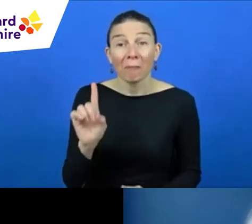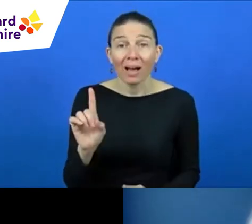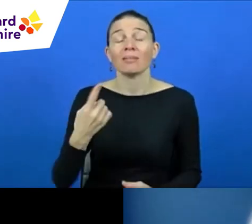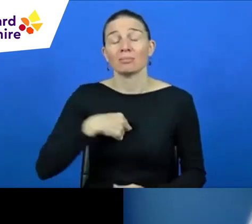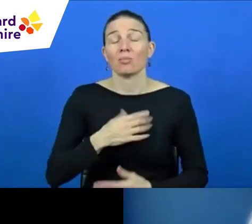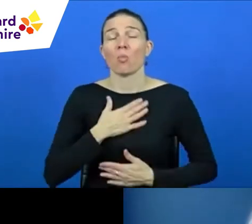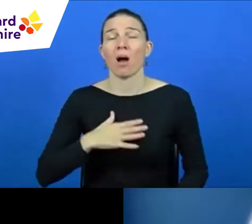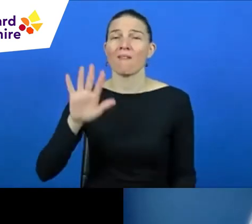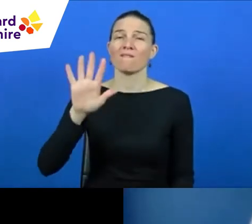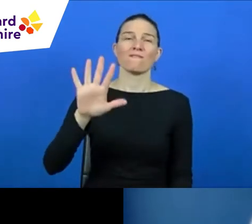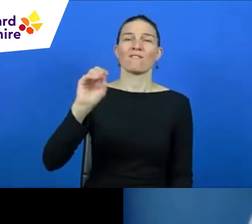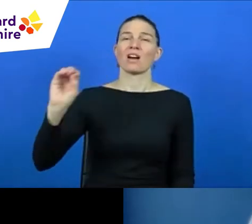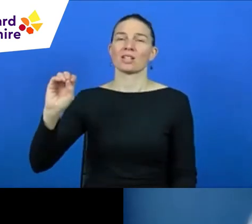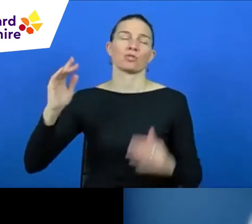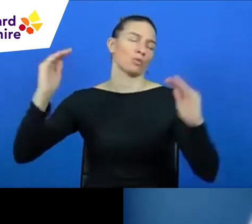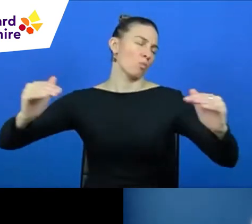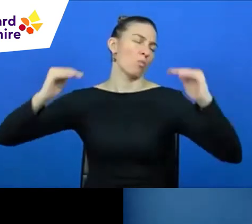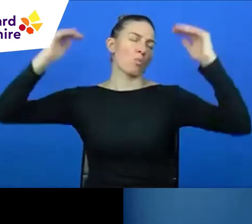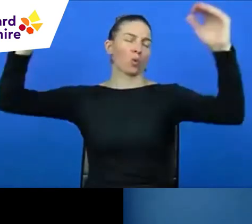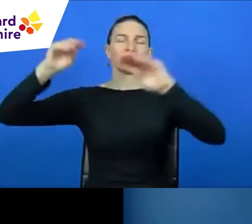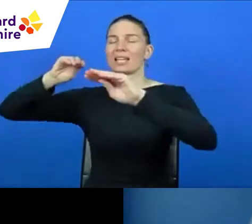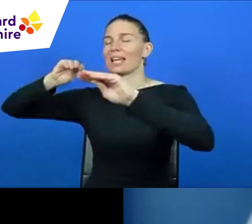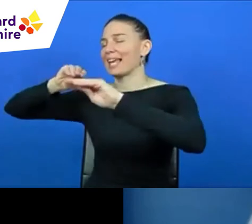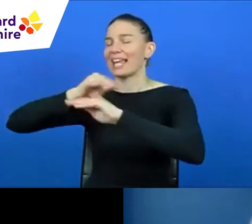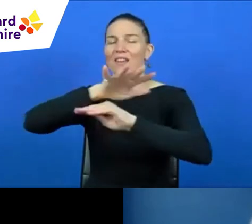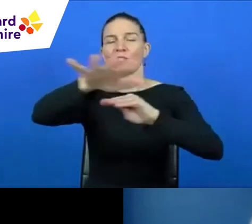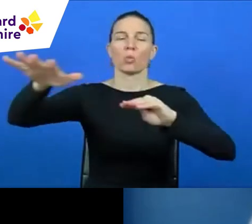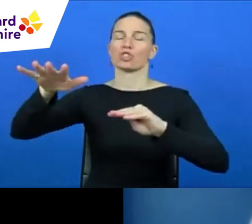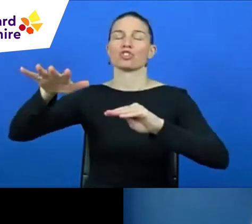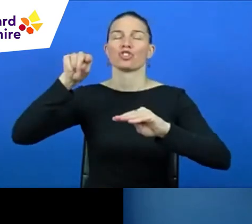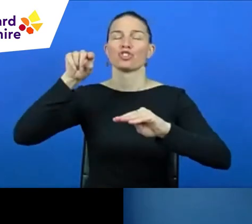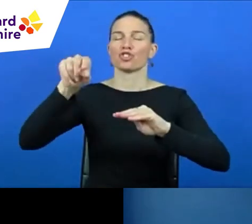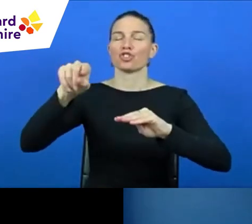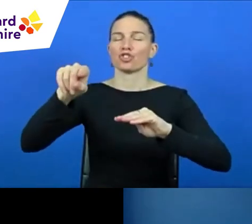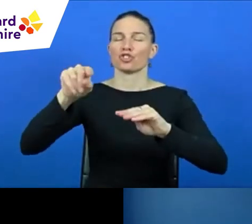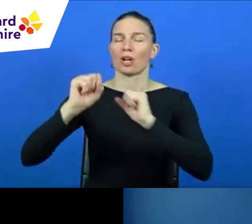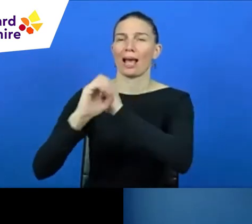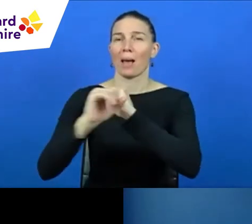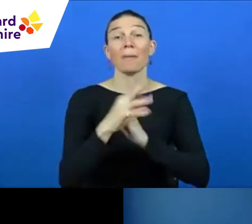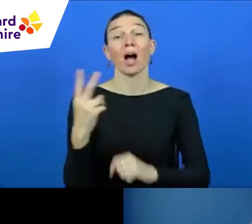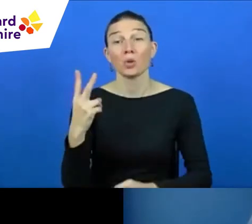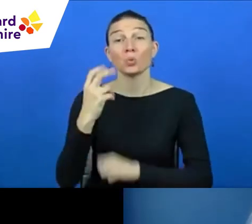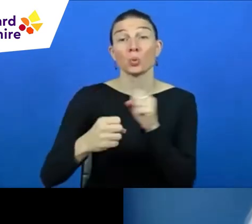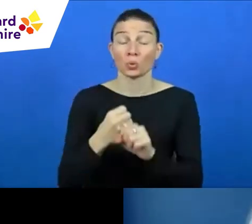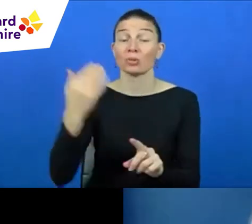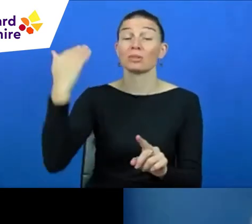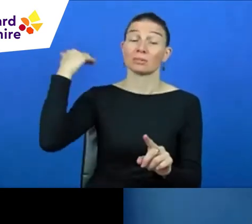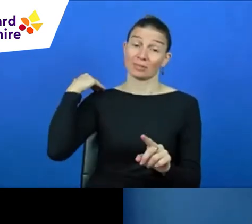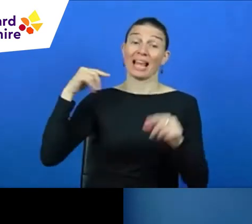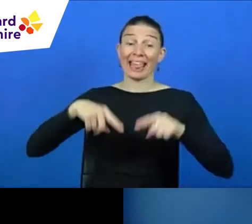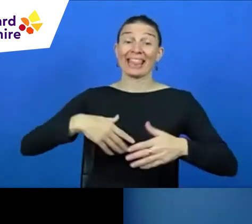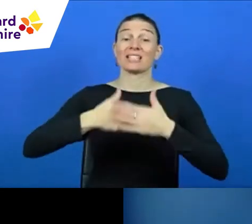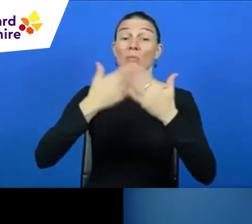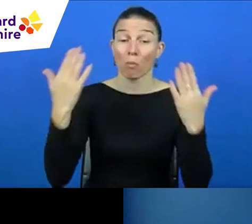most influential CEOs. And that was the campaign. We wanted to break the CEO silence. We launched it 2 years ago. As of this morning, we're